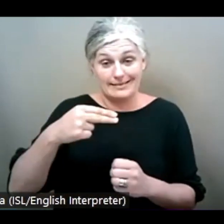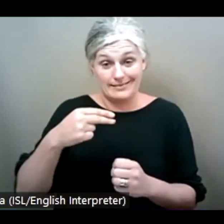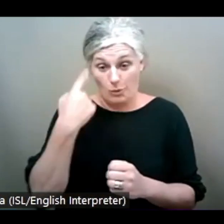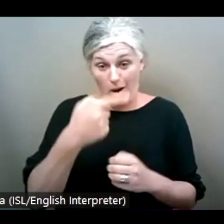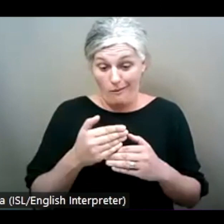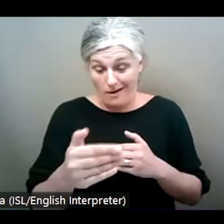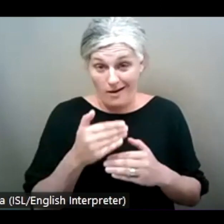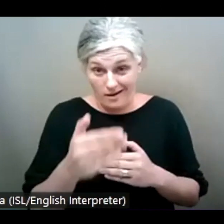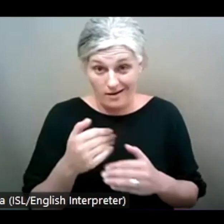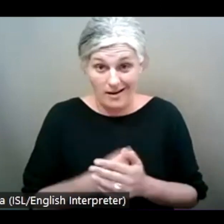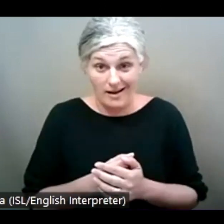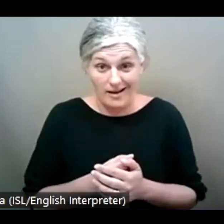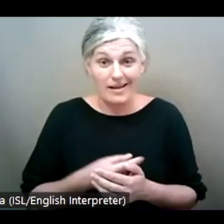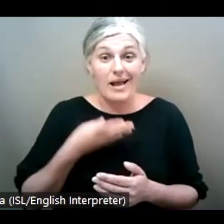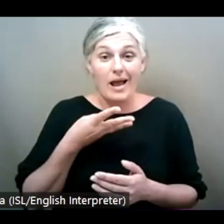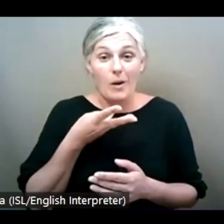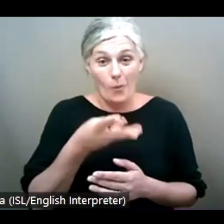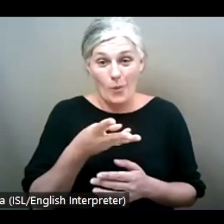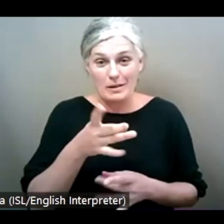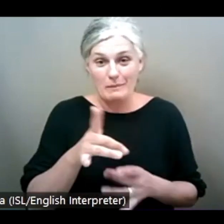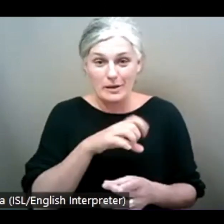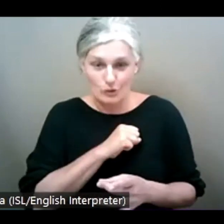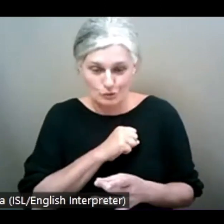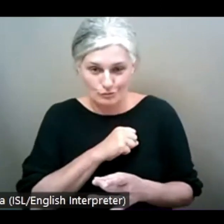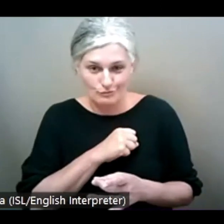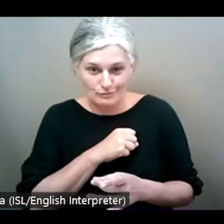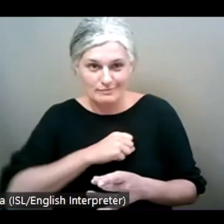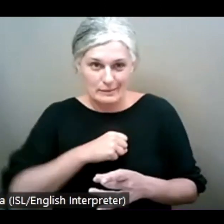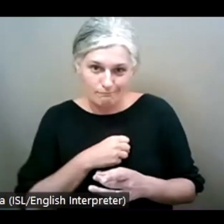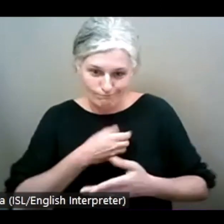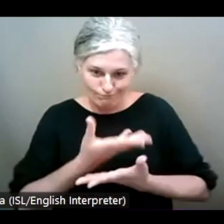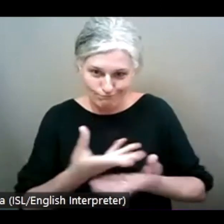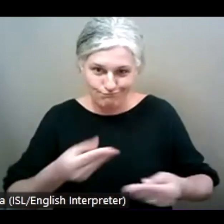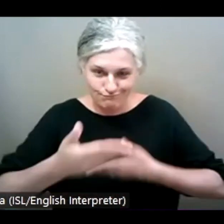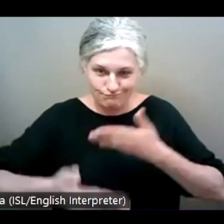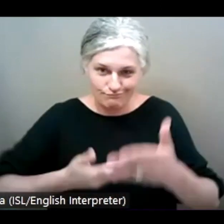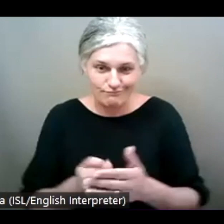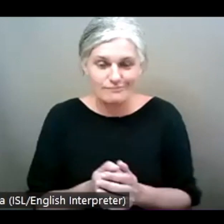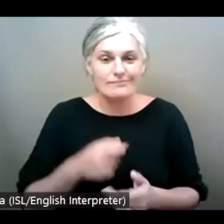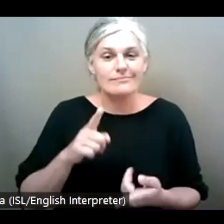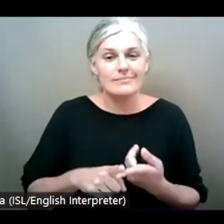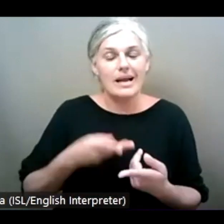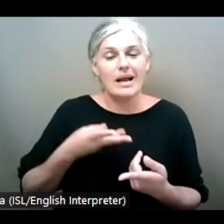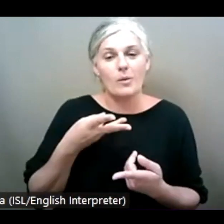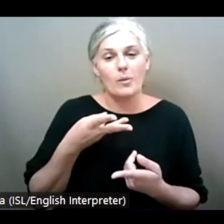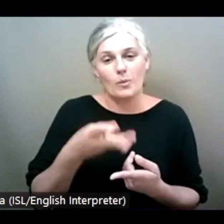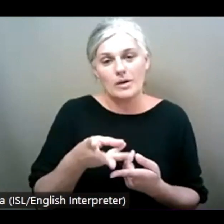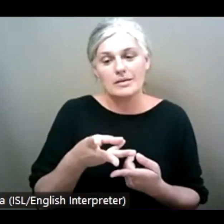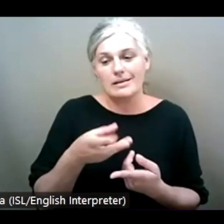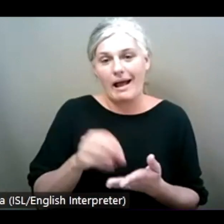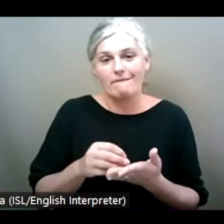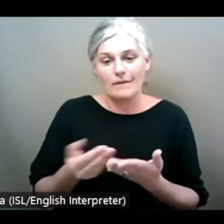I'll do my best to keep it within the hour. I'll be the MC for a panel